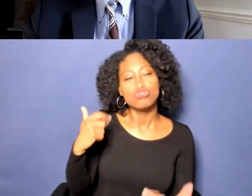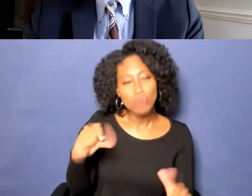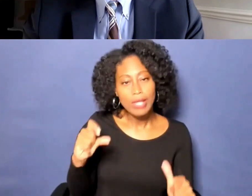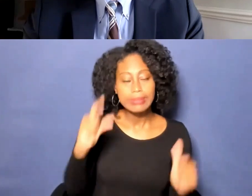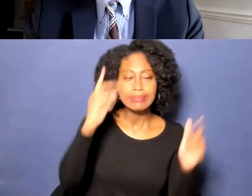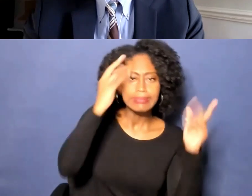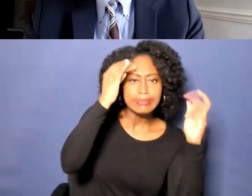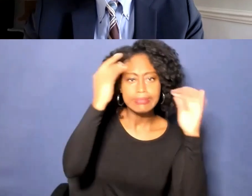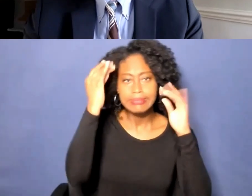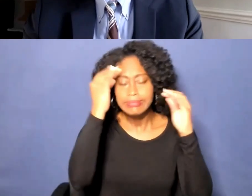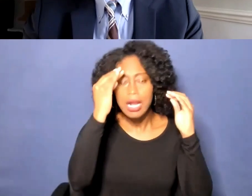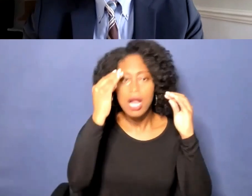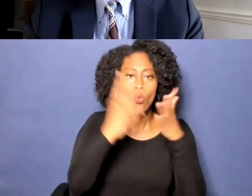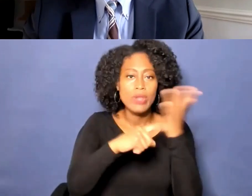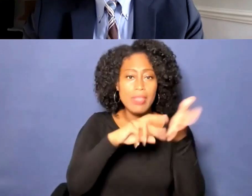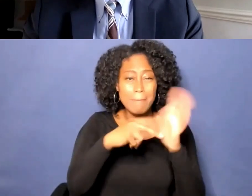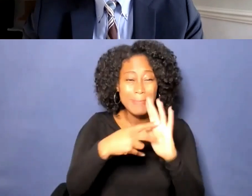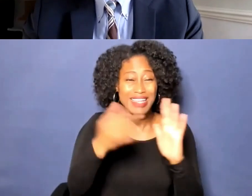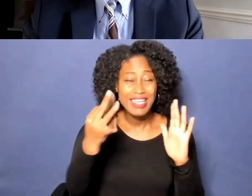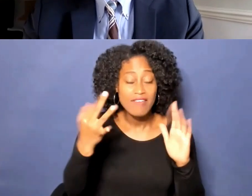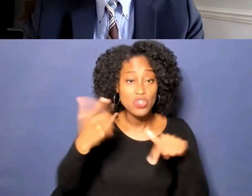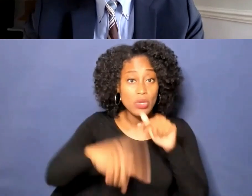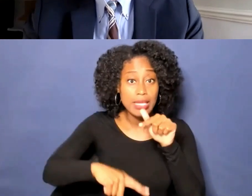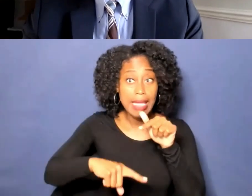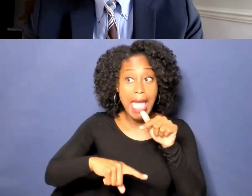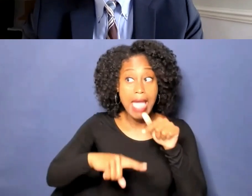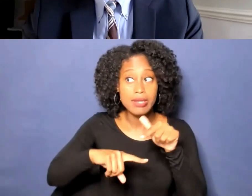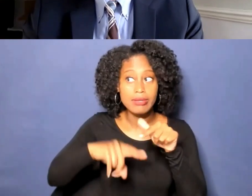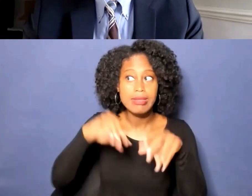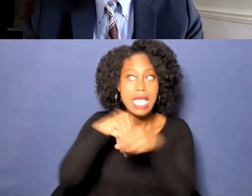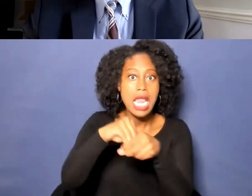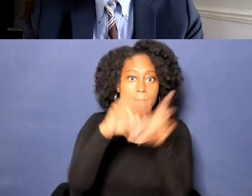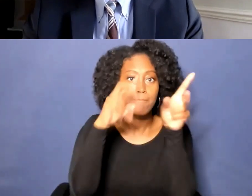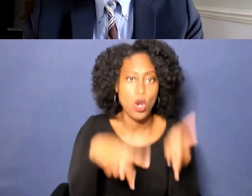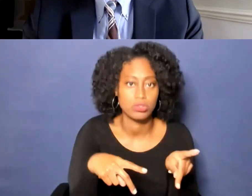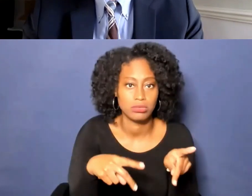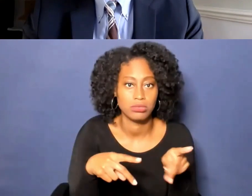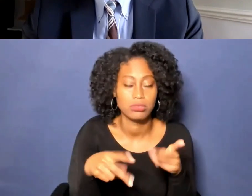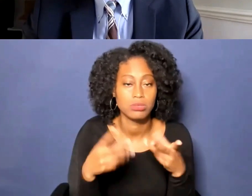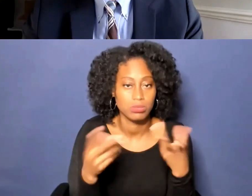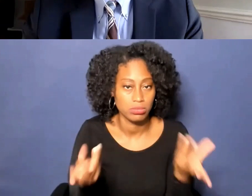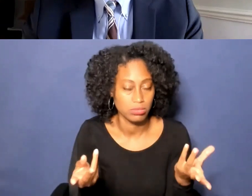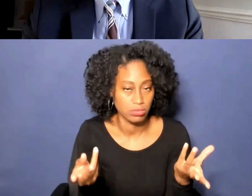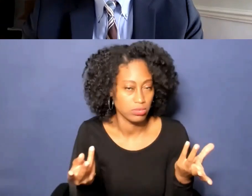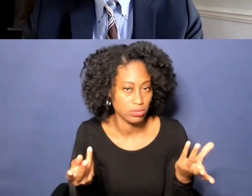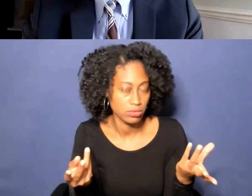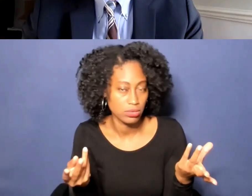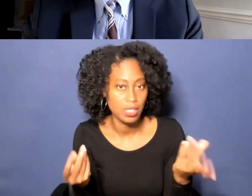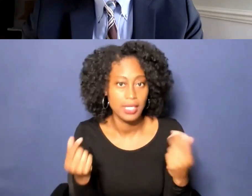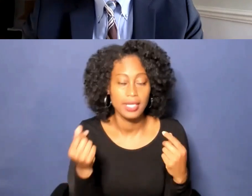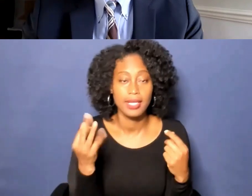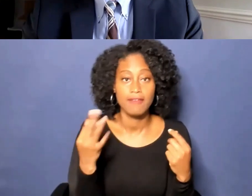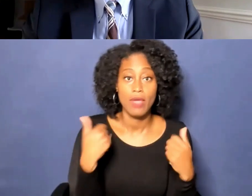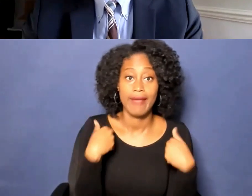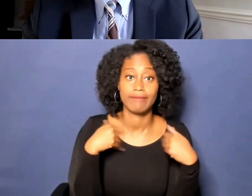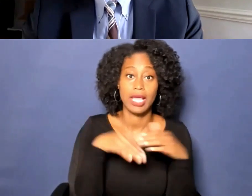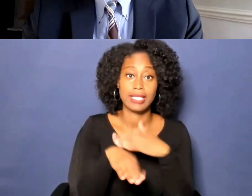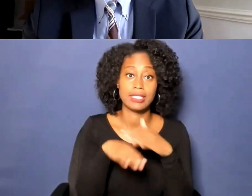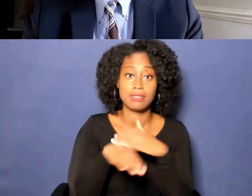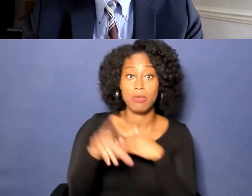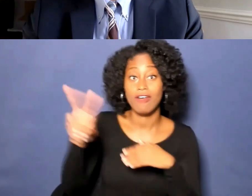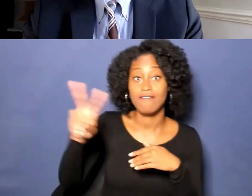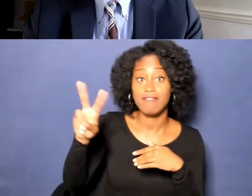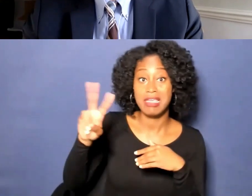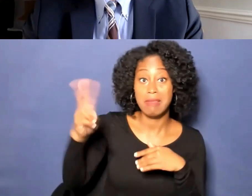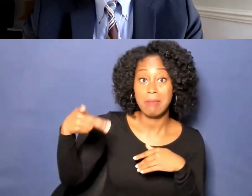this means when you can't be place-based. So whether there are accessible VPN